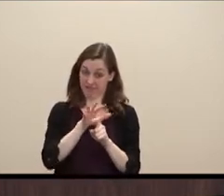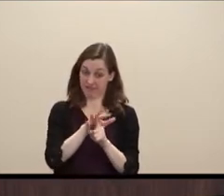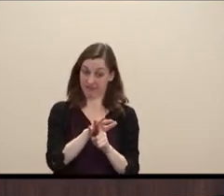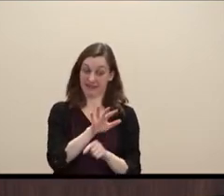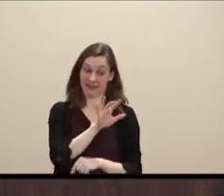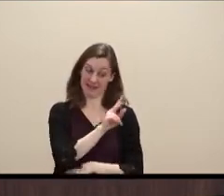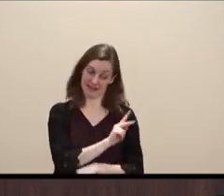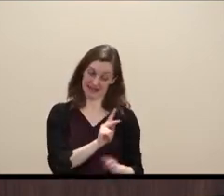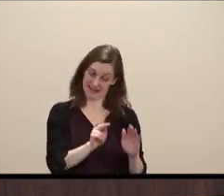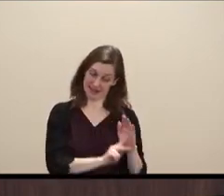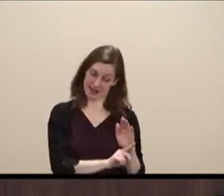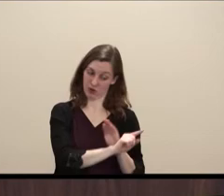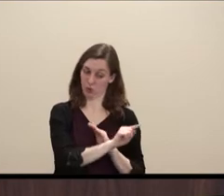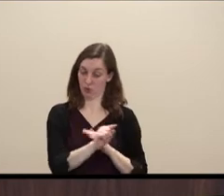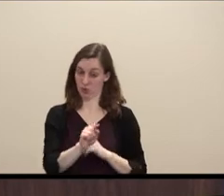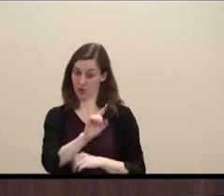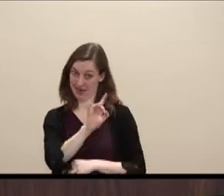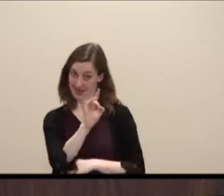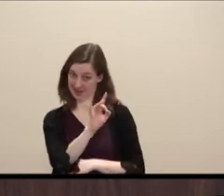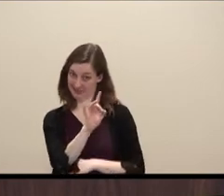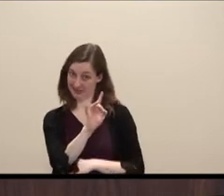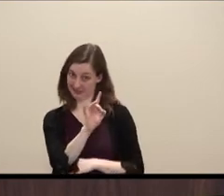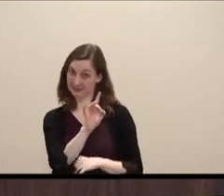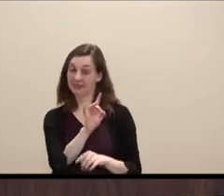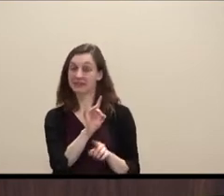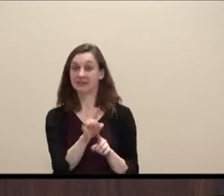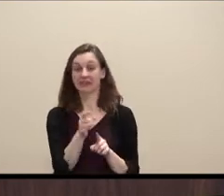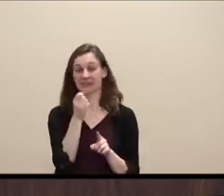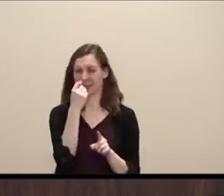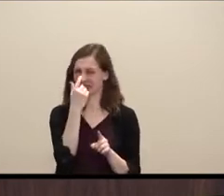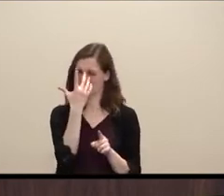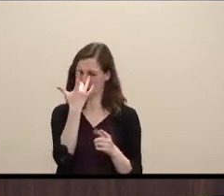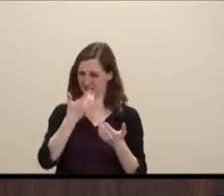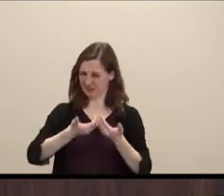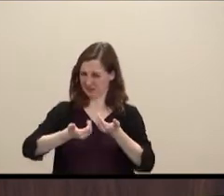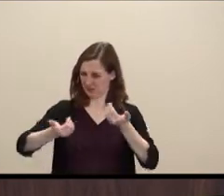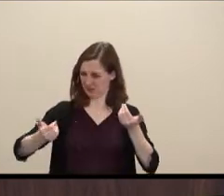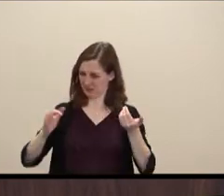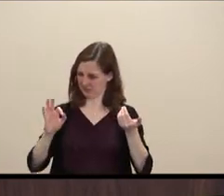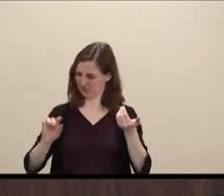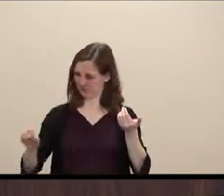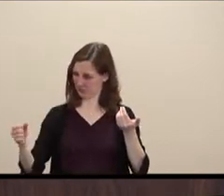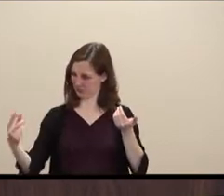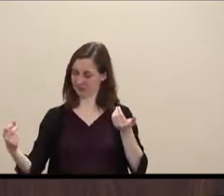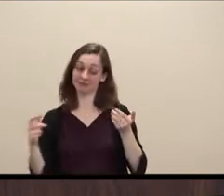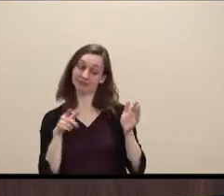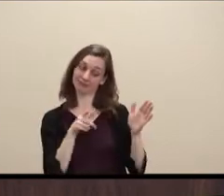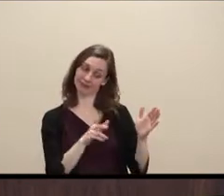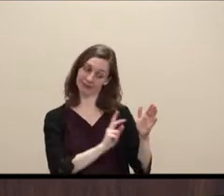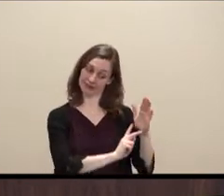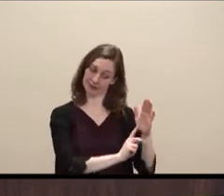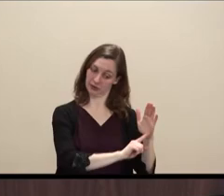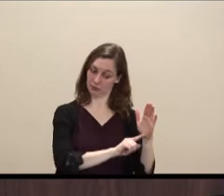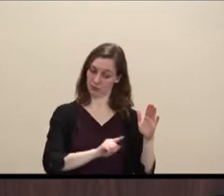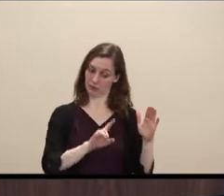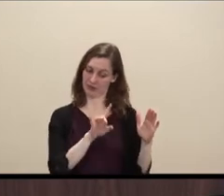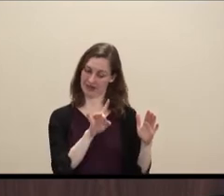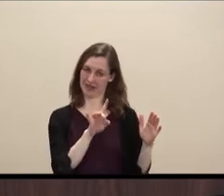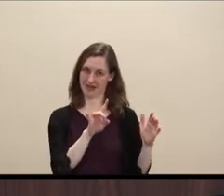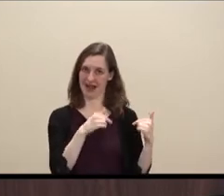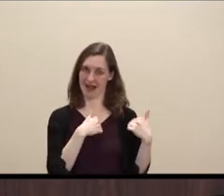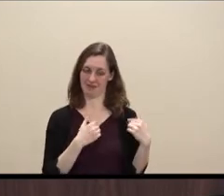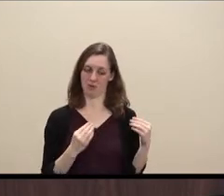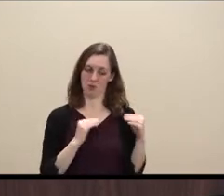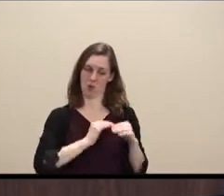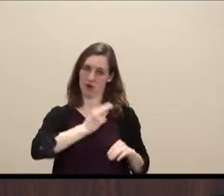is because there's a great deal of historical data in the elementaries and middle schools. They gather a lot more data. And in high school, that